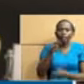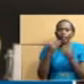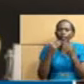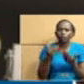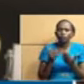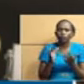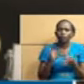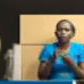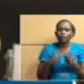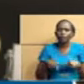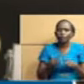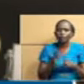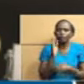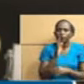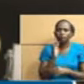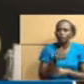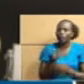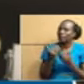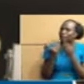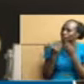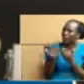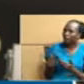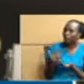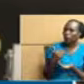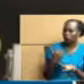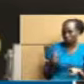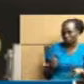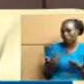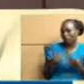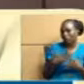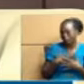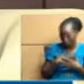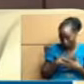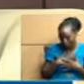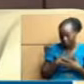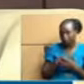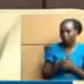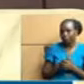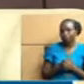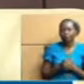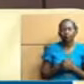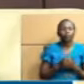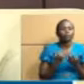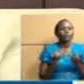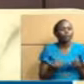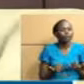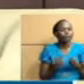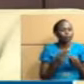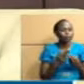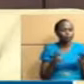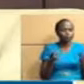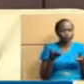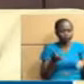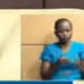afternoon. Thank you. A pleasure is mine. Thank you. Let me start here